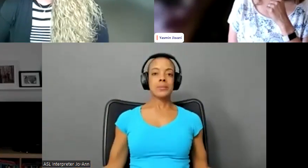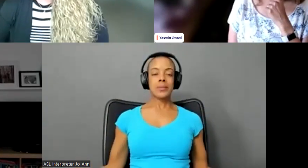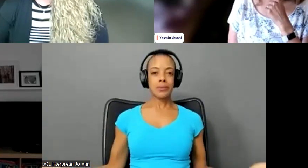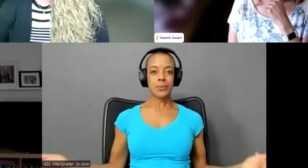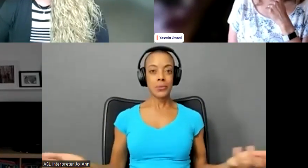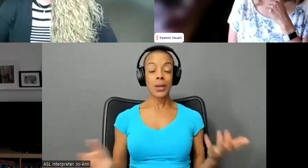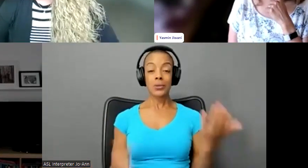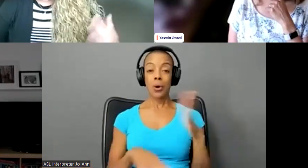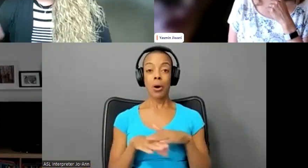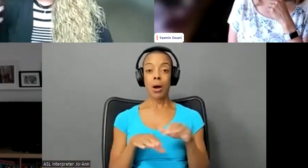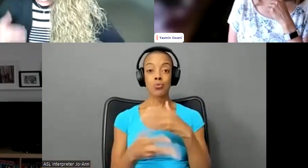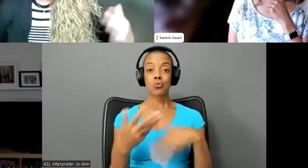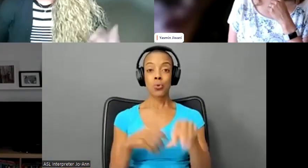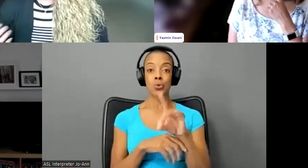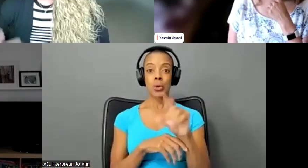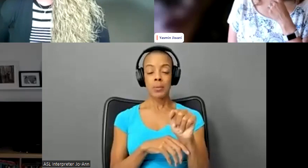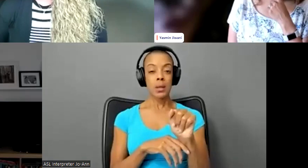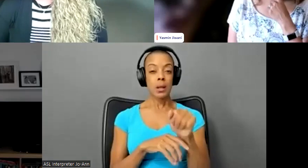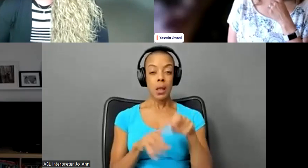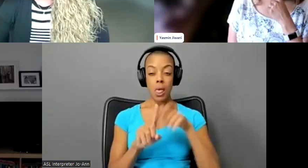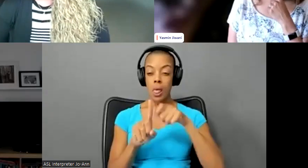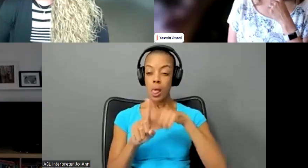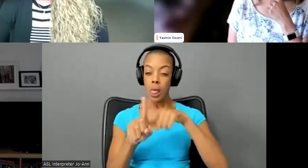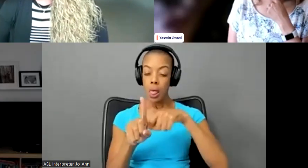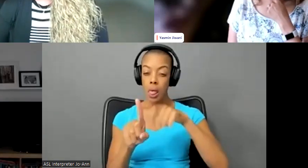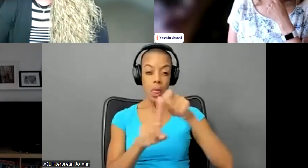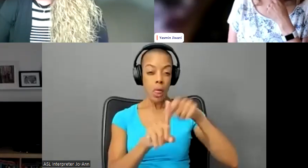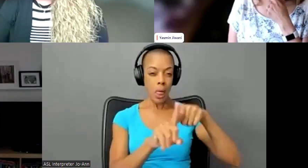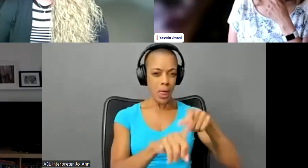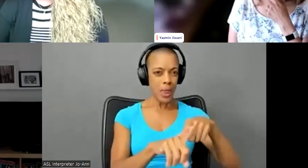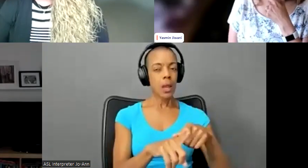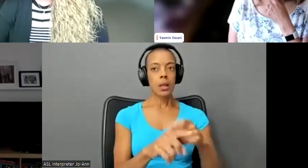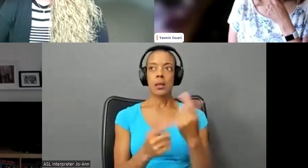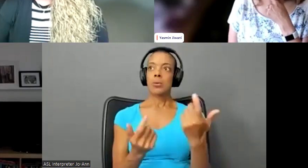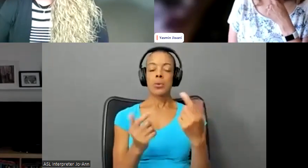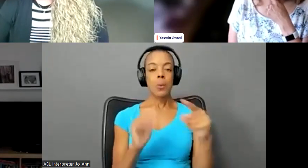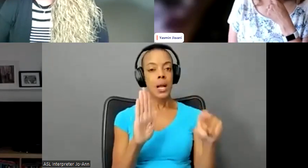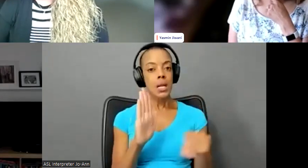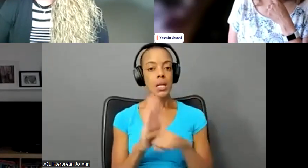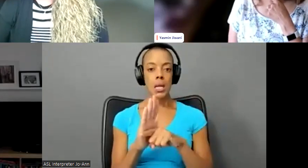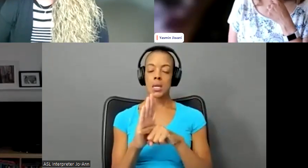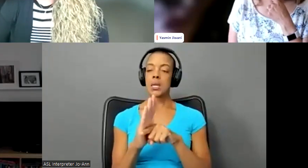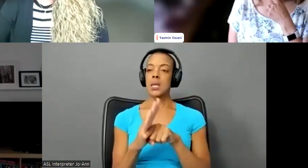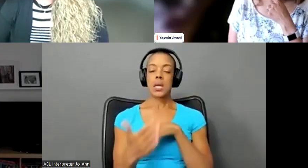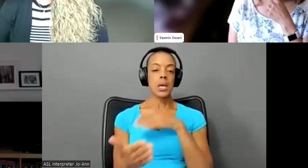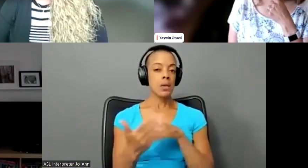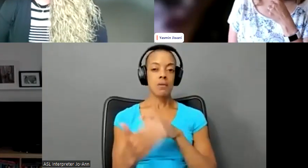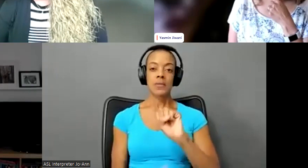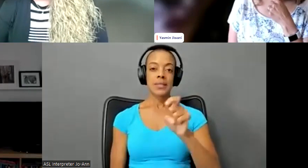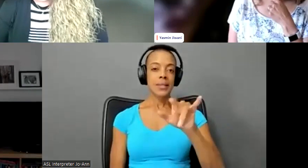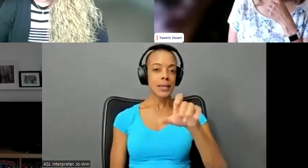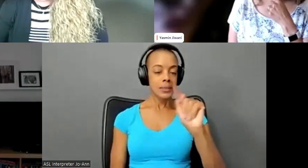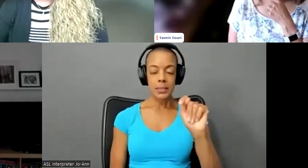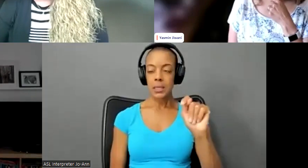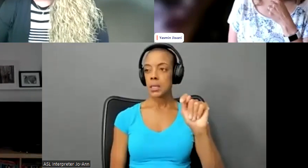has been to, you know, continually be removing really negative, sexist, stereotypical,